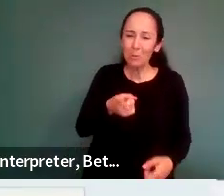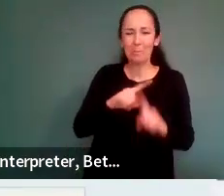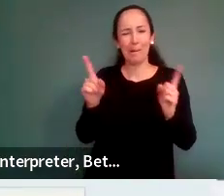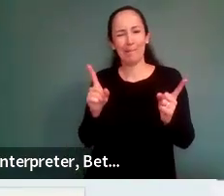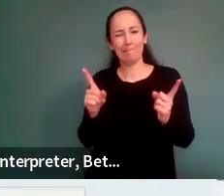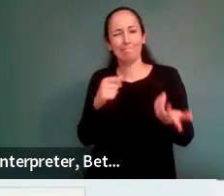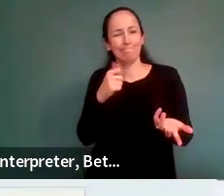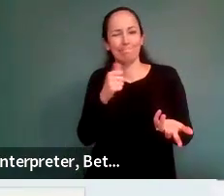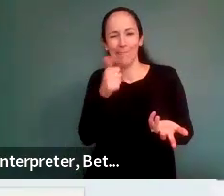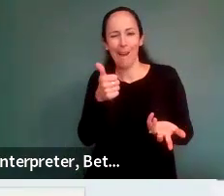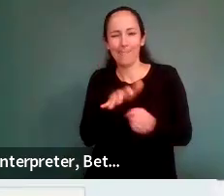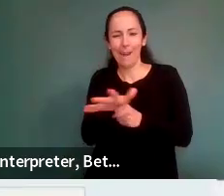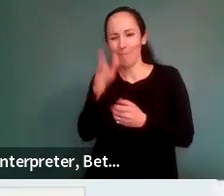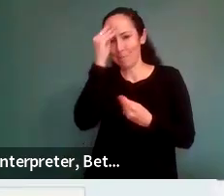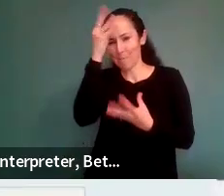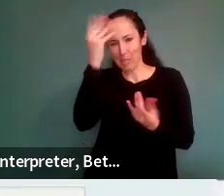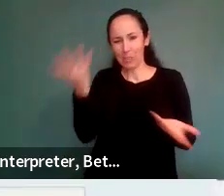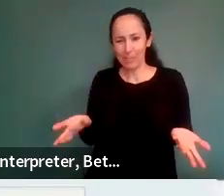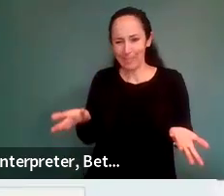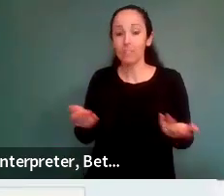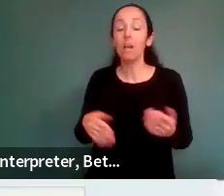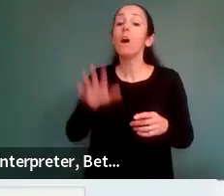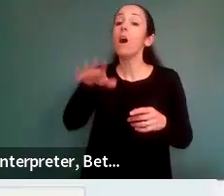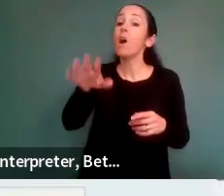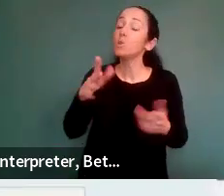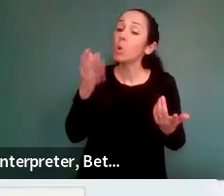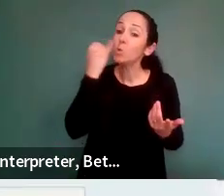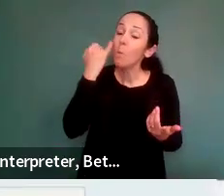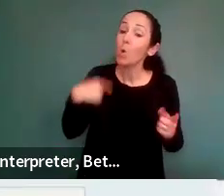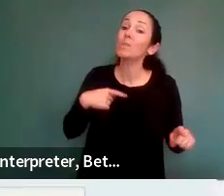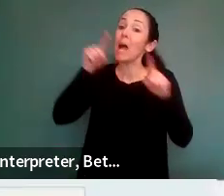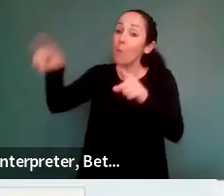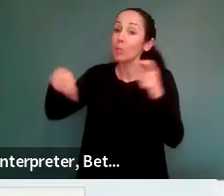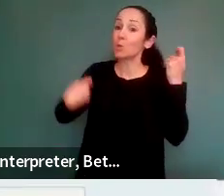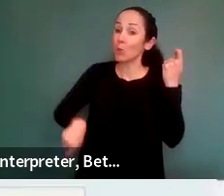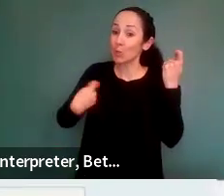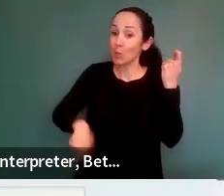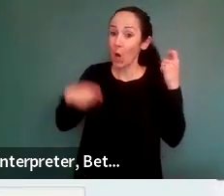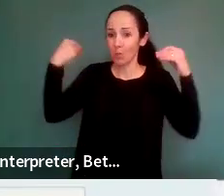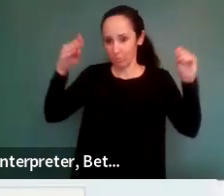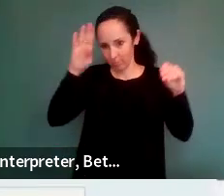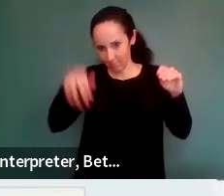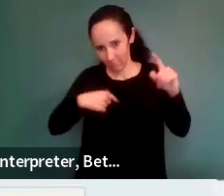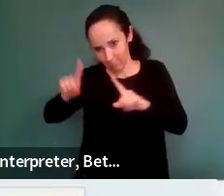the store, the guitar store, where I spend way too much time, you can ask